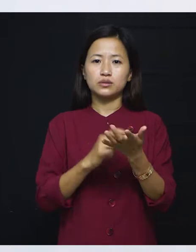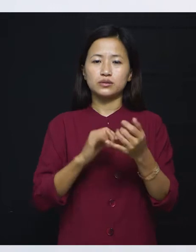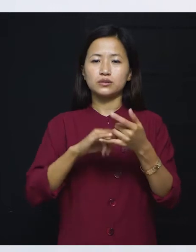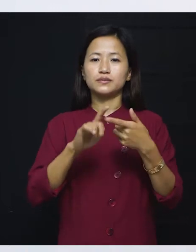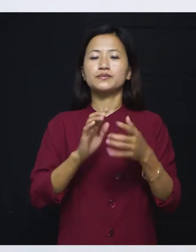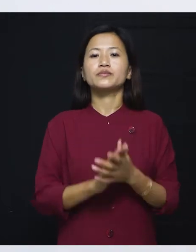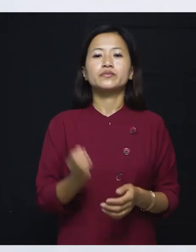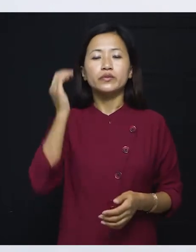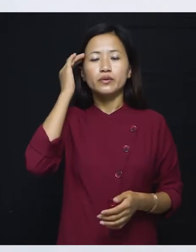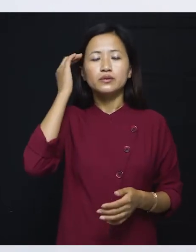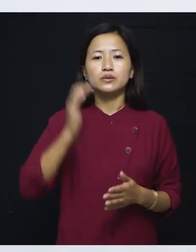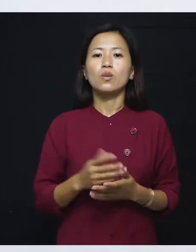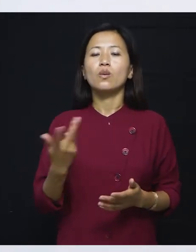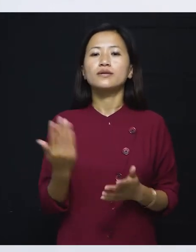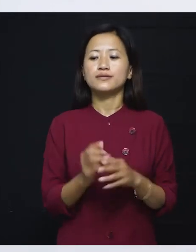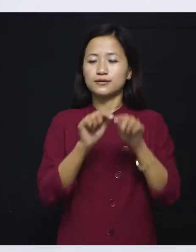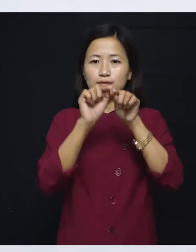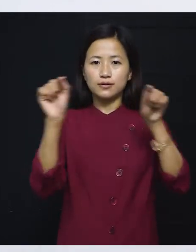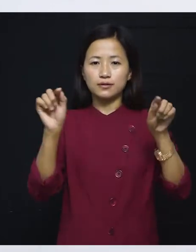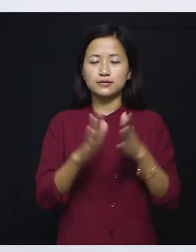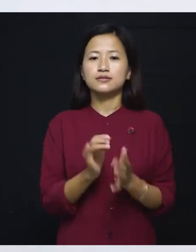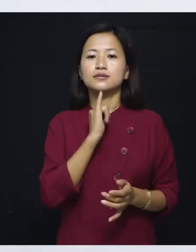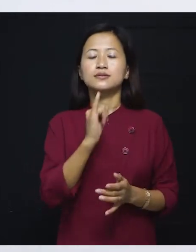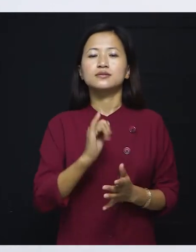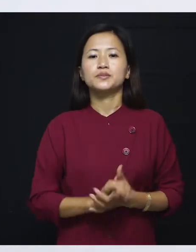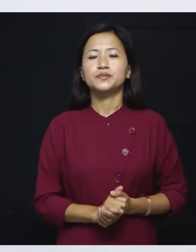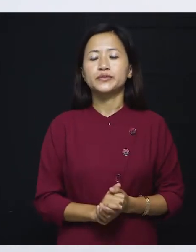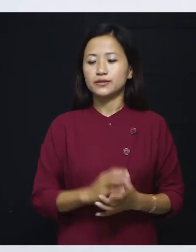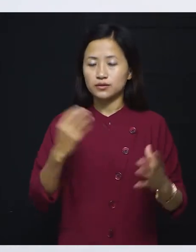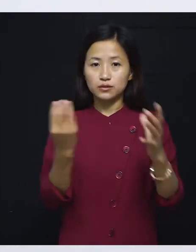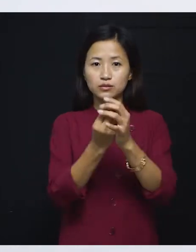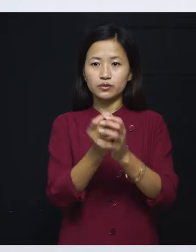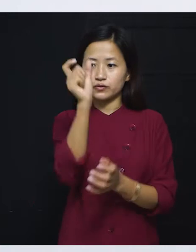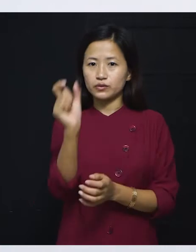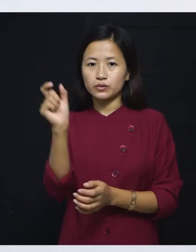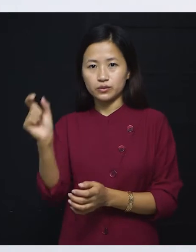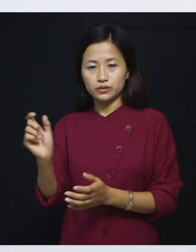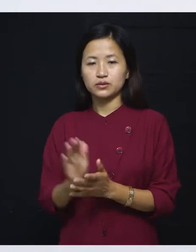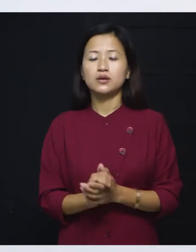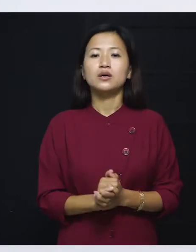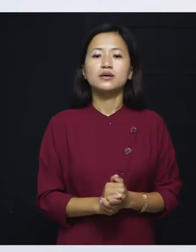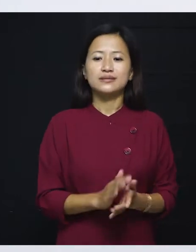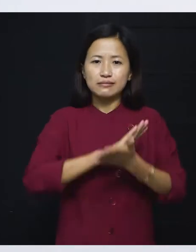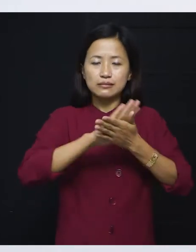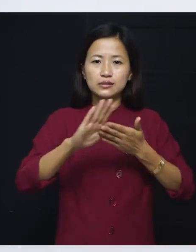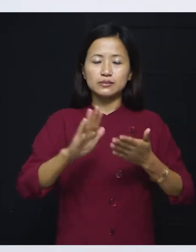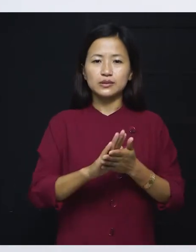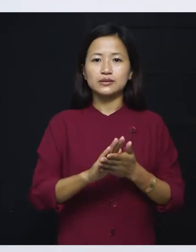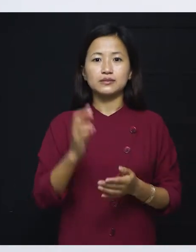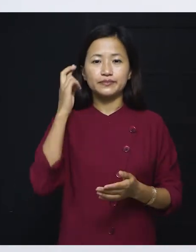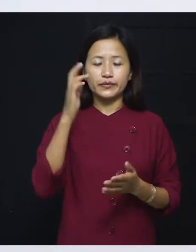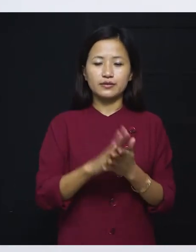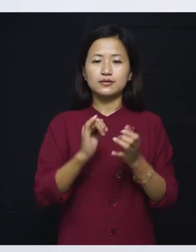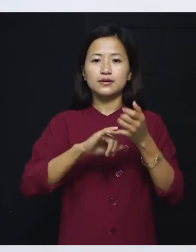also need to know what a sentence is. Okay, a sentence is a group of words that makes complete sense. That is what you